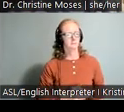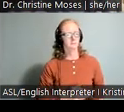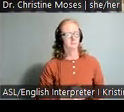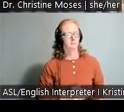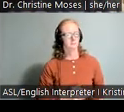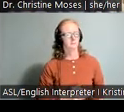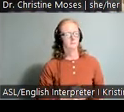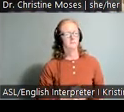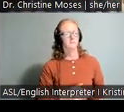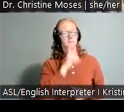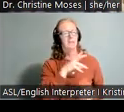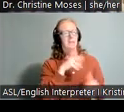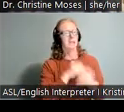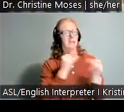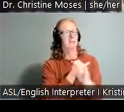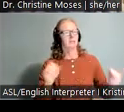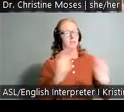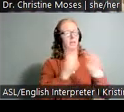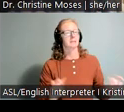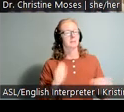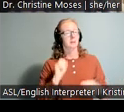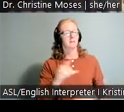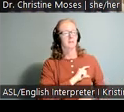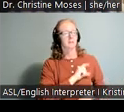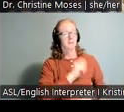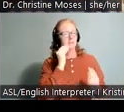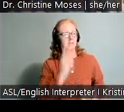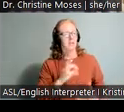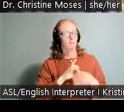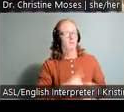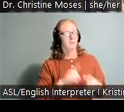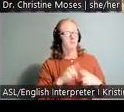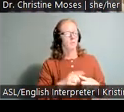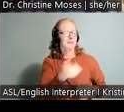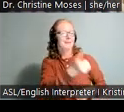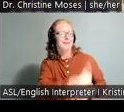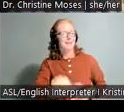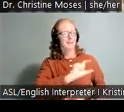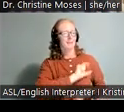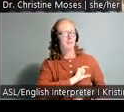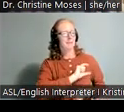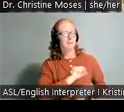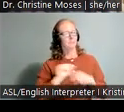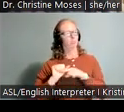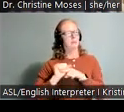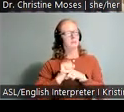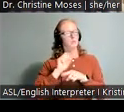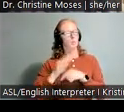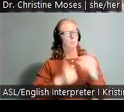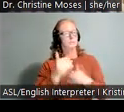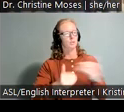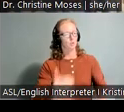saying engage in independent analysis of police data related to any police practices or